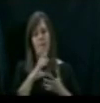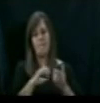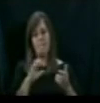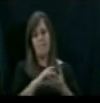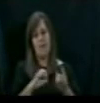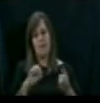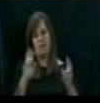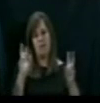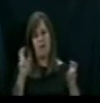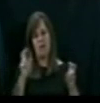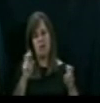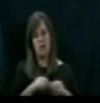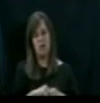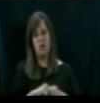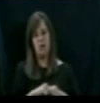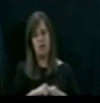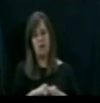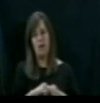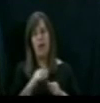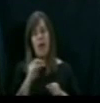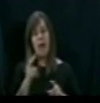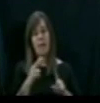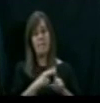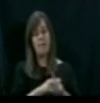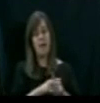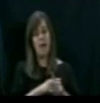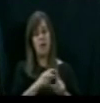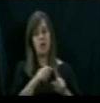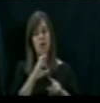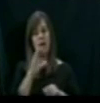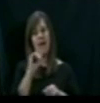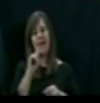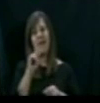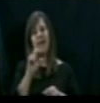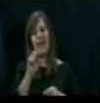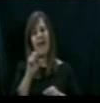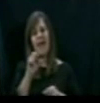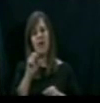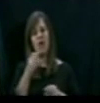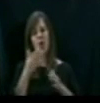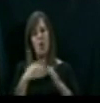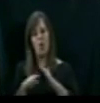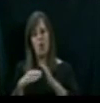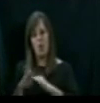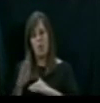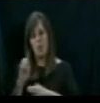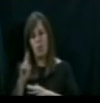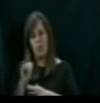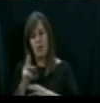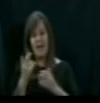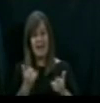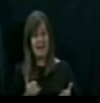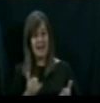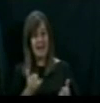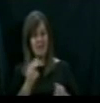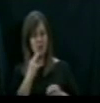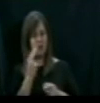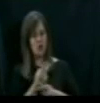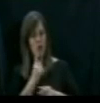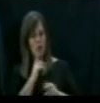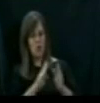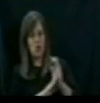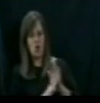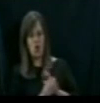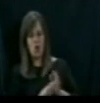terminology, that being value added, and applied to cattle breeding. That, in turn, is now used to predict the growth in